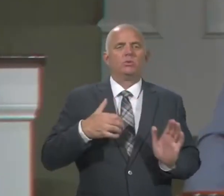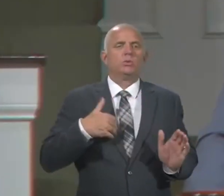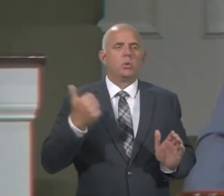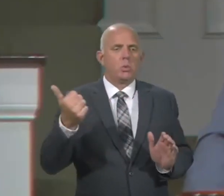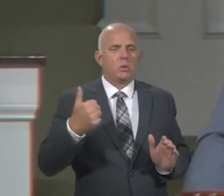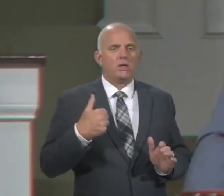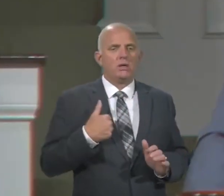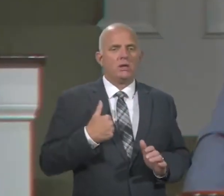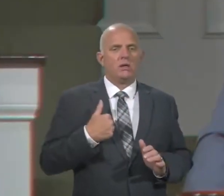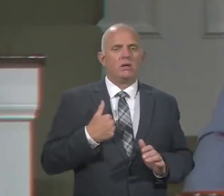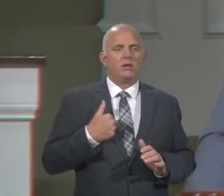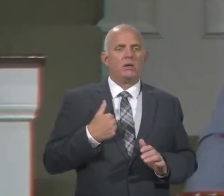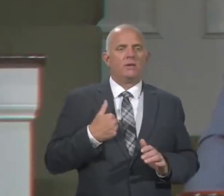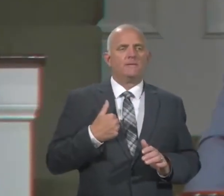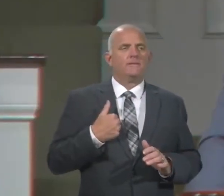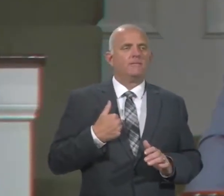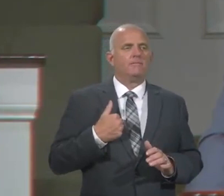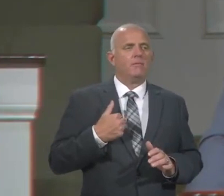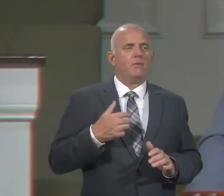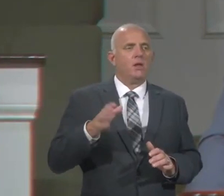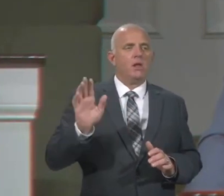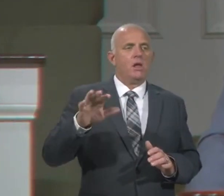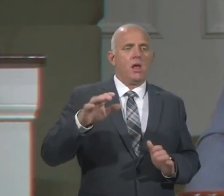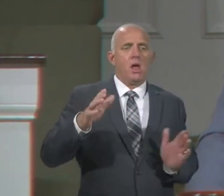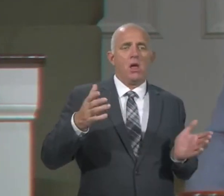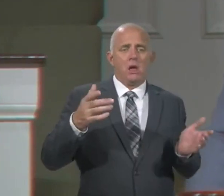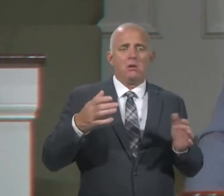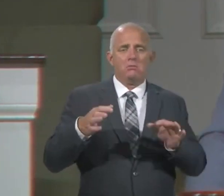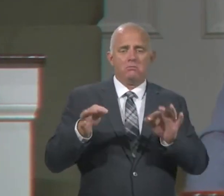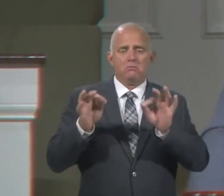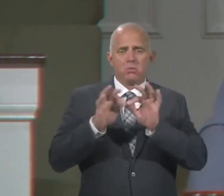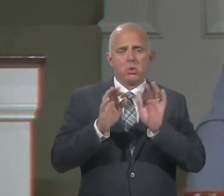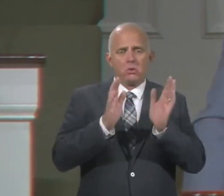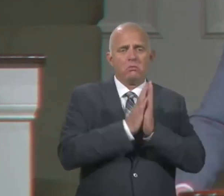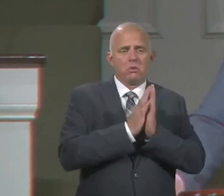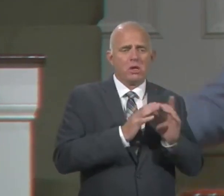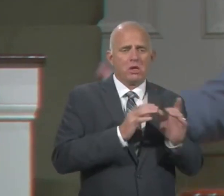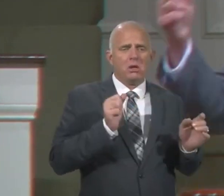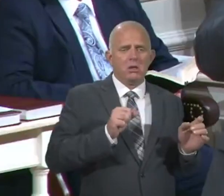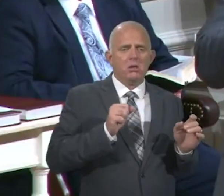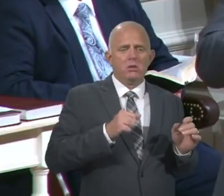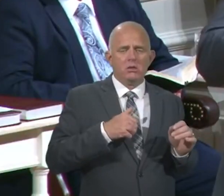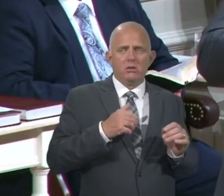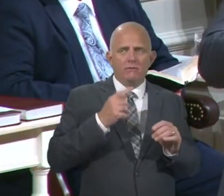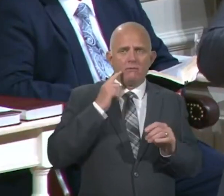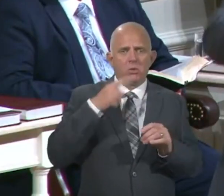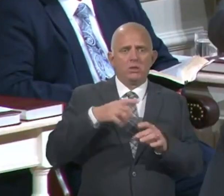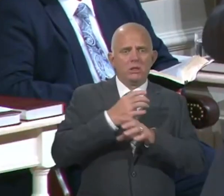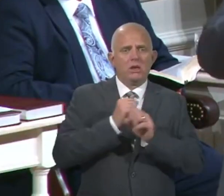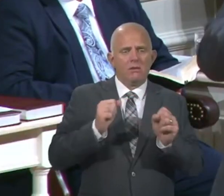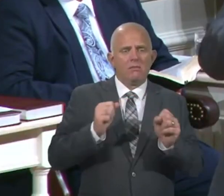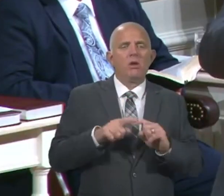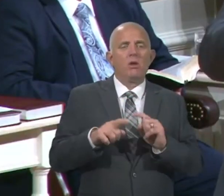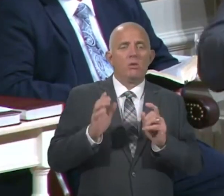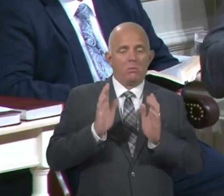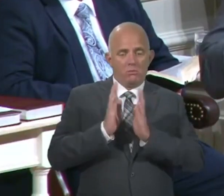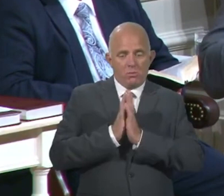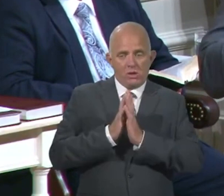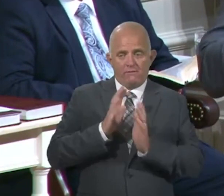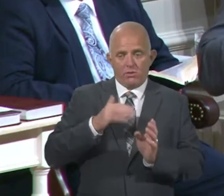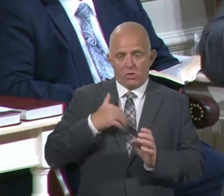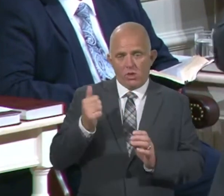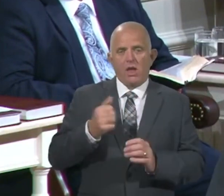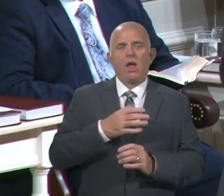Good. Not to minimize praying for souls, I absolutely. But I think along with my prayer for souls to be saved, I need to